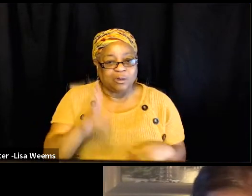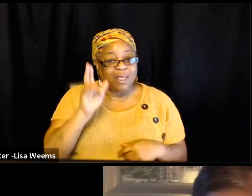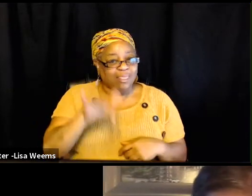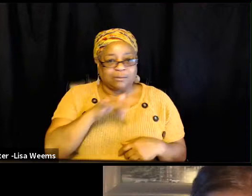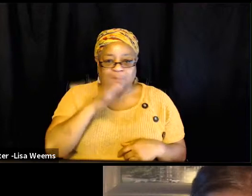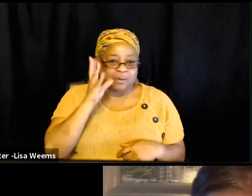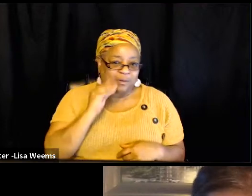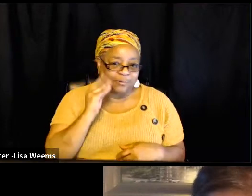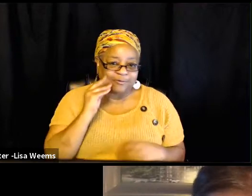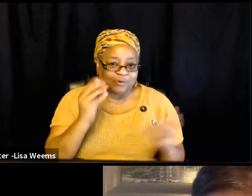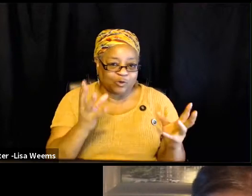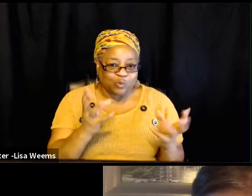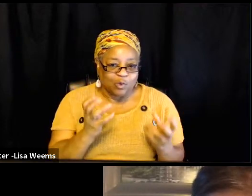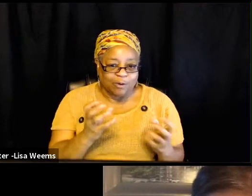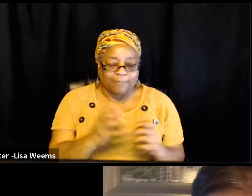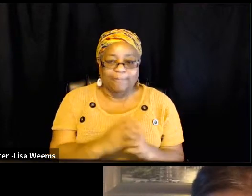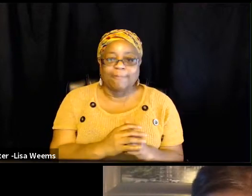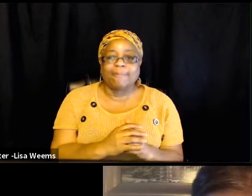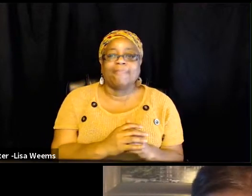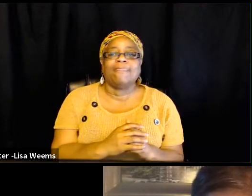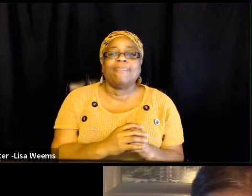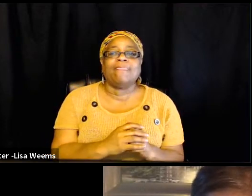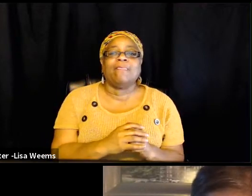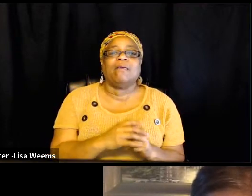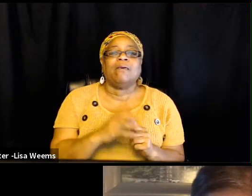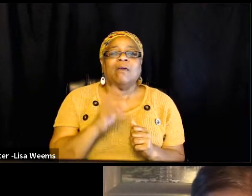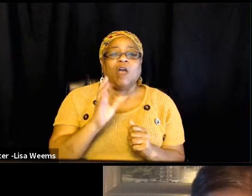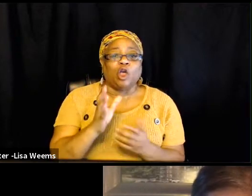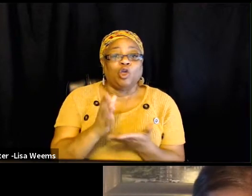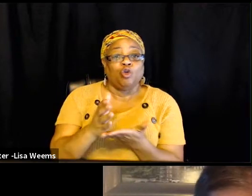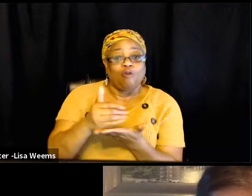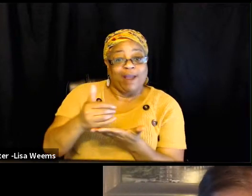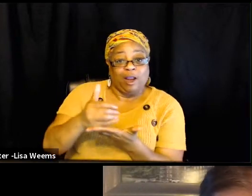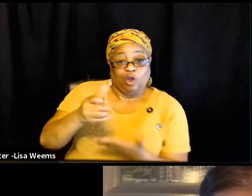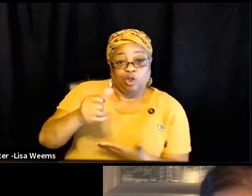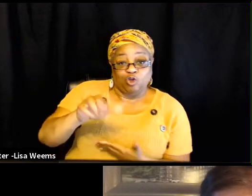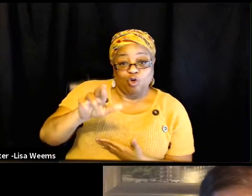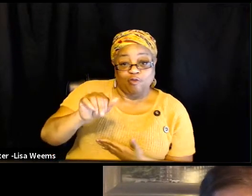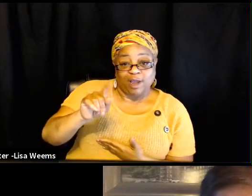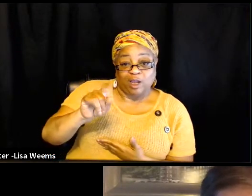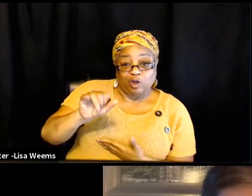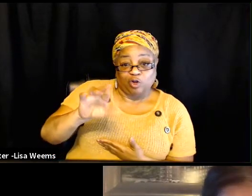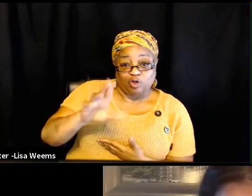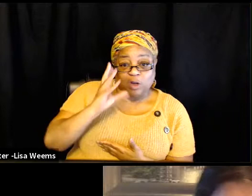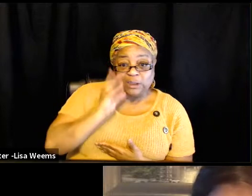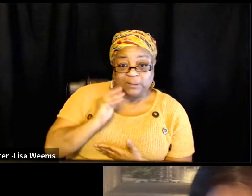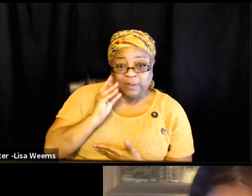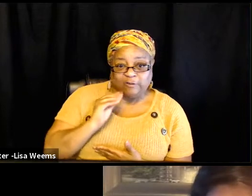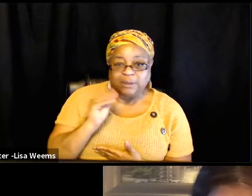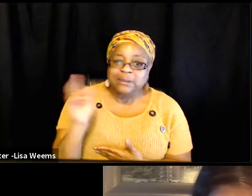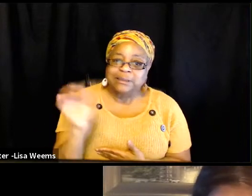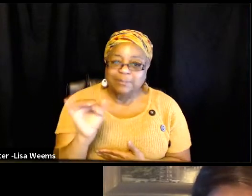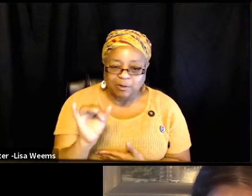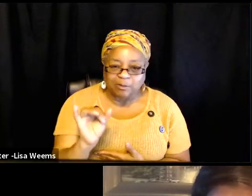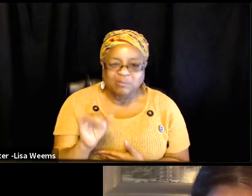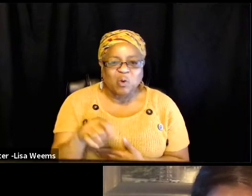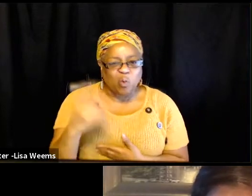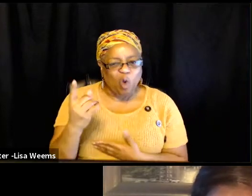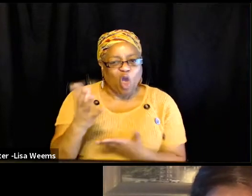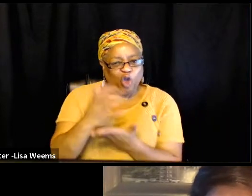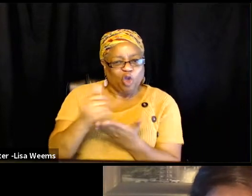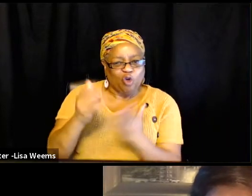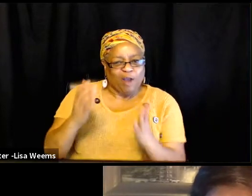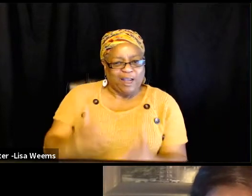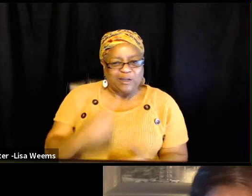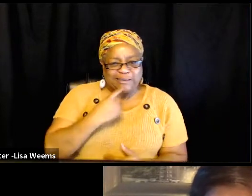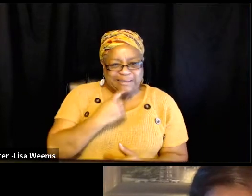like, the curatorial experience is similar. I remember Paulo Herkenhoff, the famous Brazilian curator, used to say that, you know, like, you know, a great